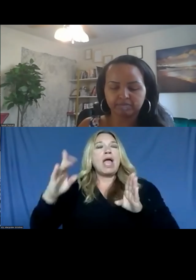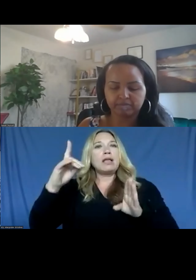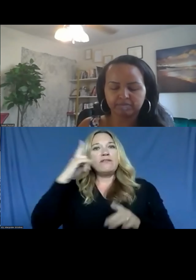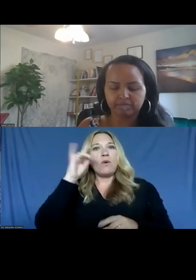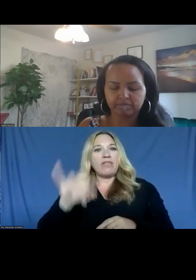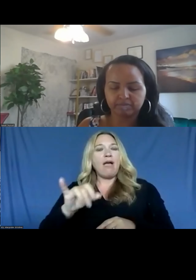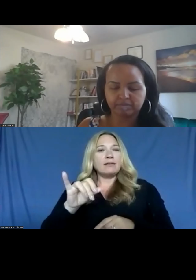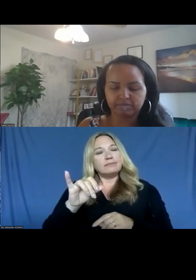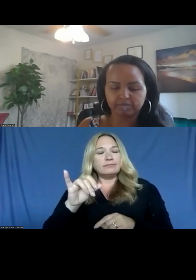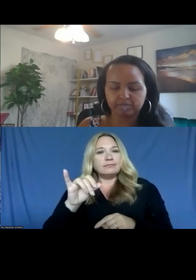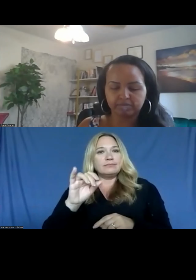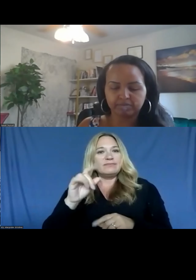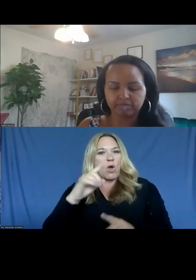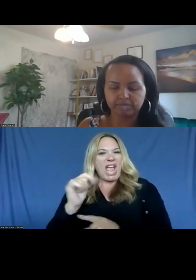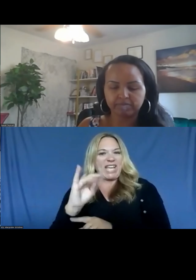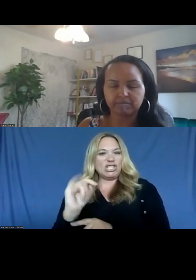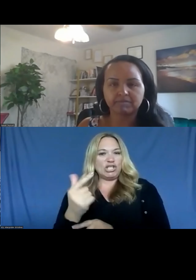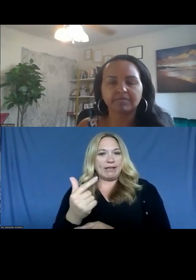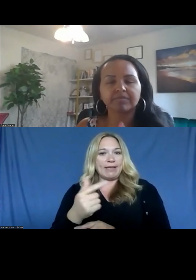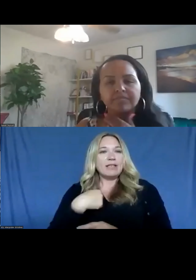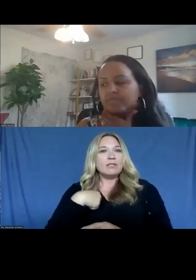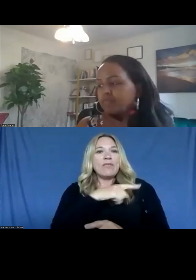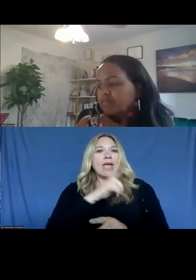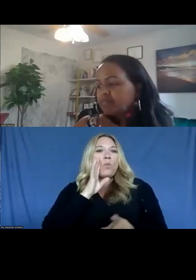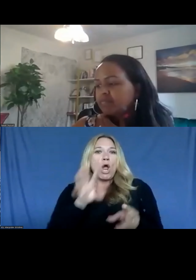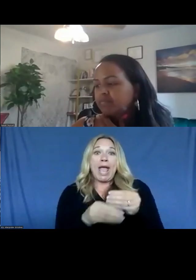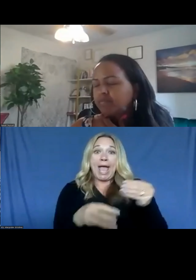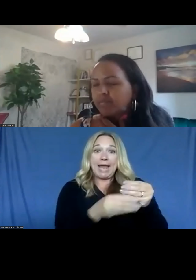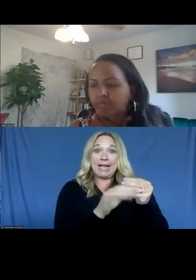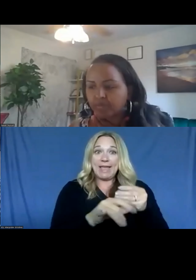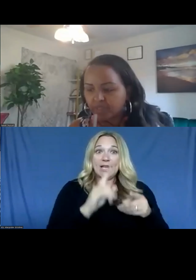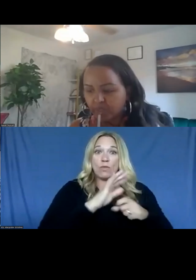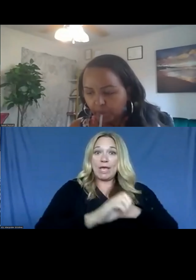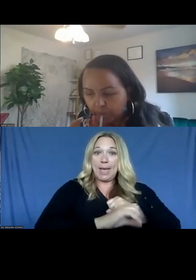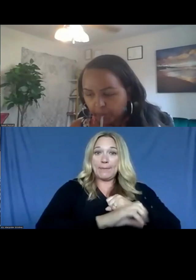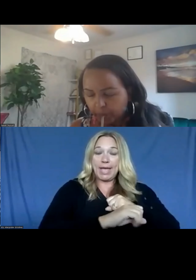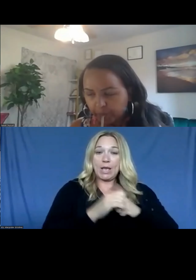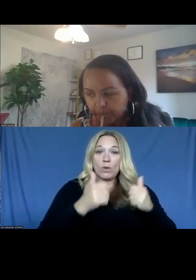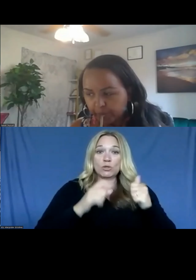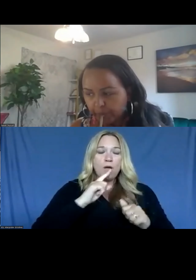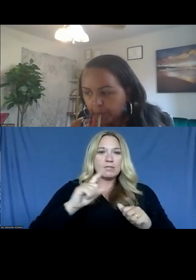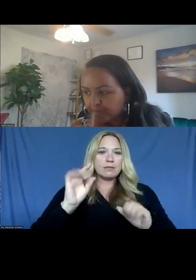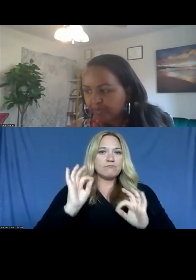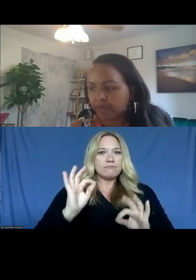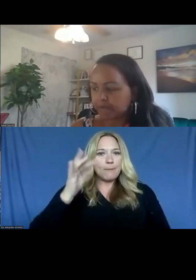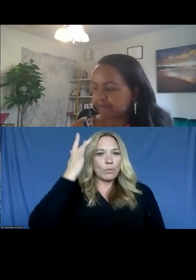So they were feeding that into the campaign, which was brilliant. But we have that,